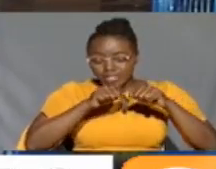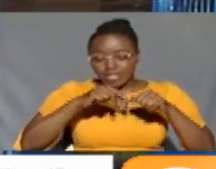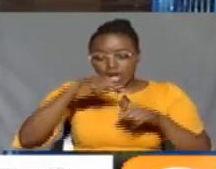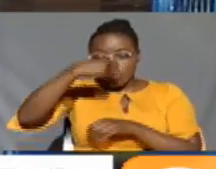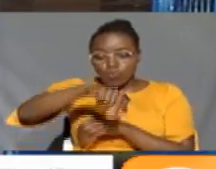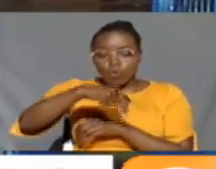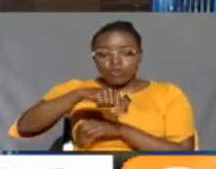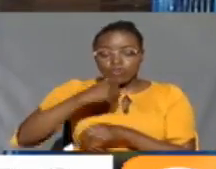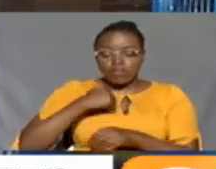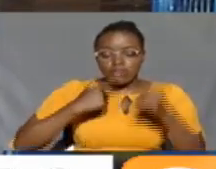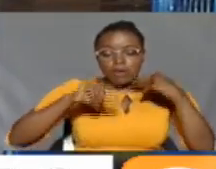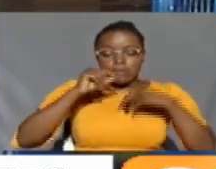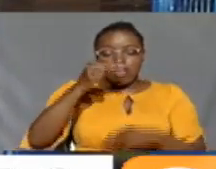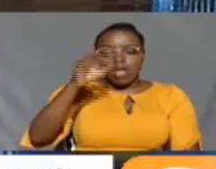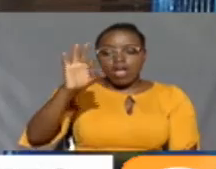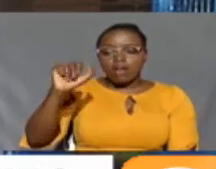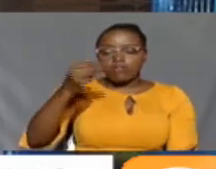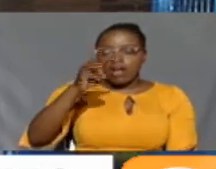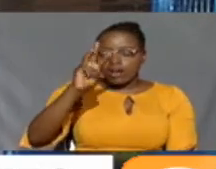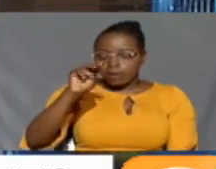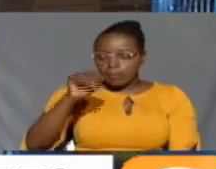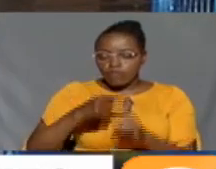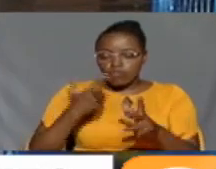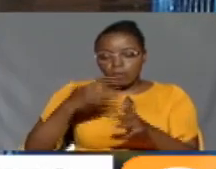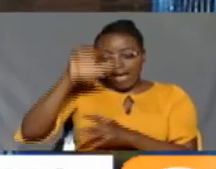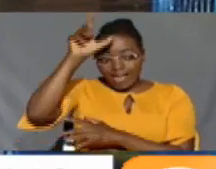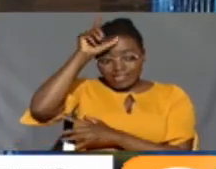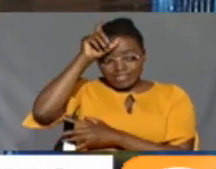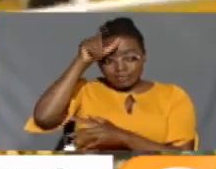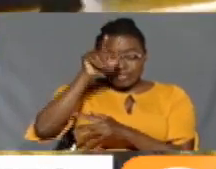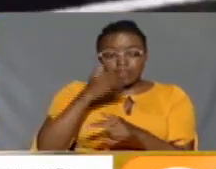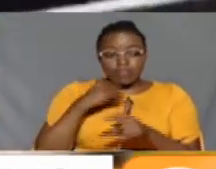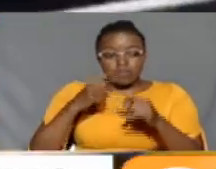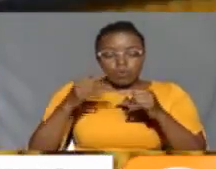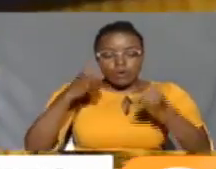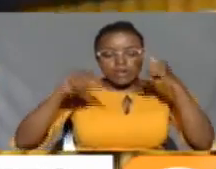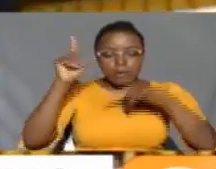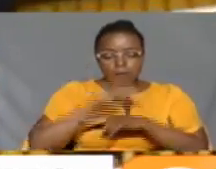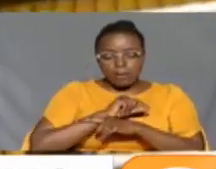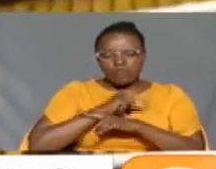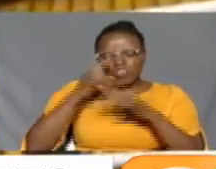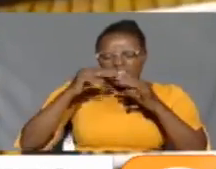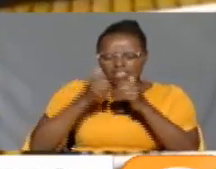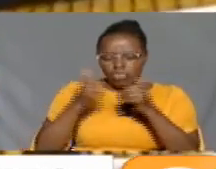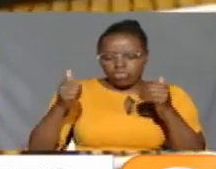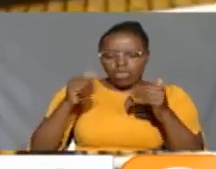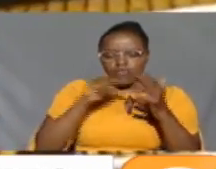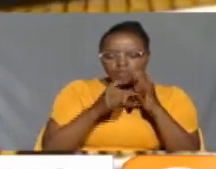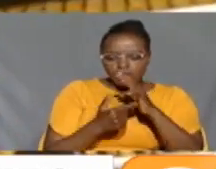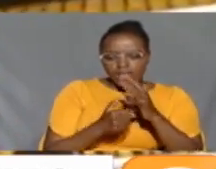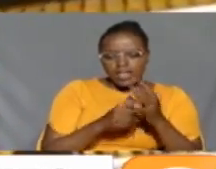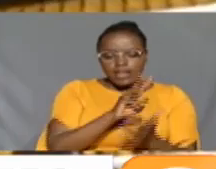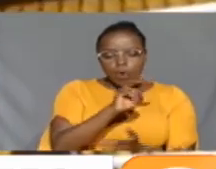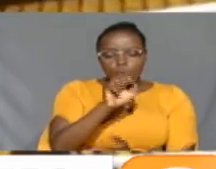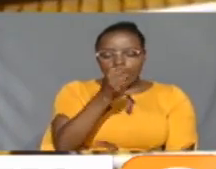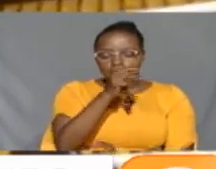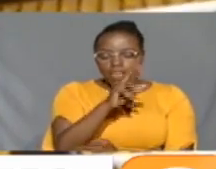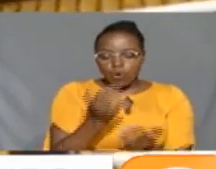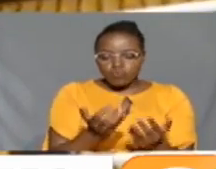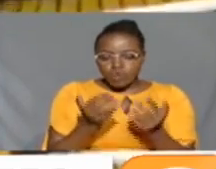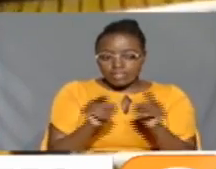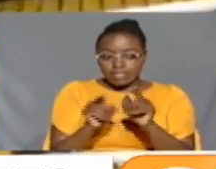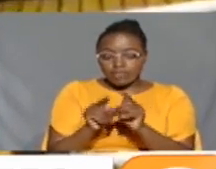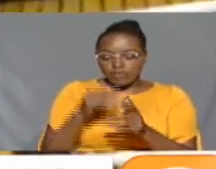after seeing off Mohammed Fahmi of Egypt. Okoth won on a split points decision in the men's featherweight category, despite being